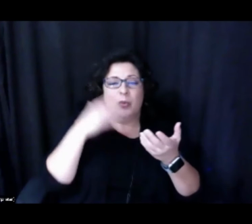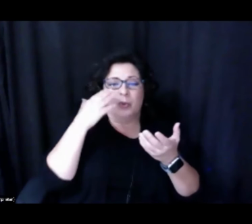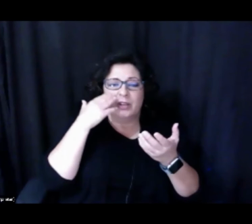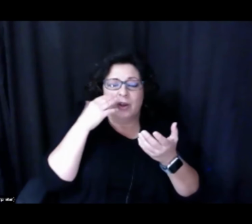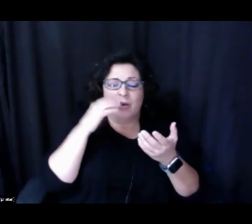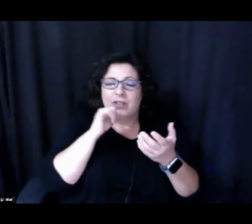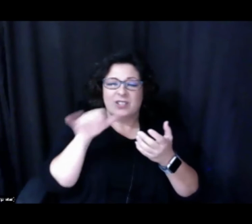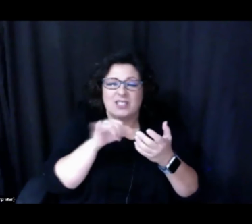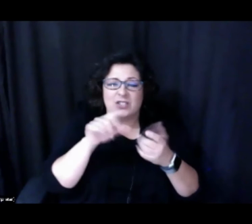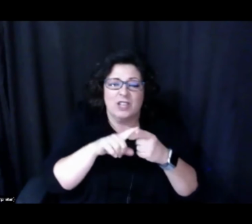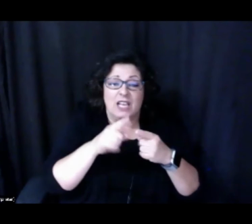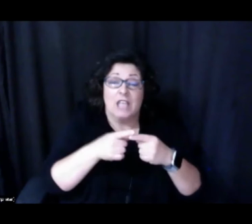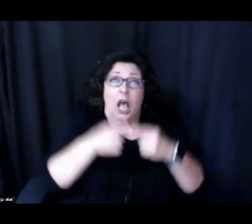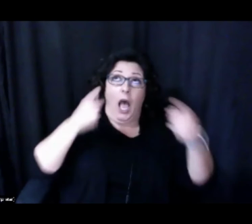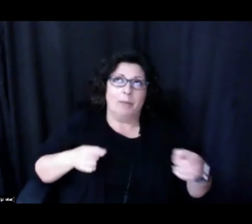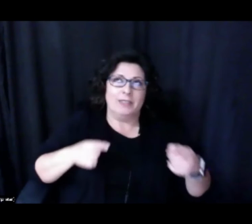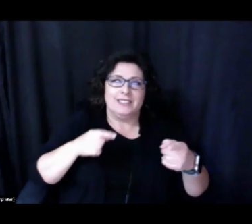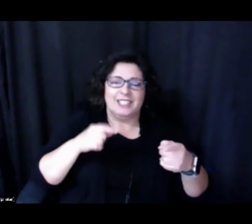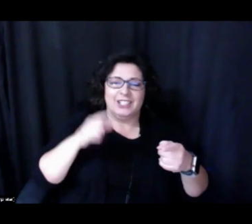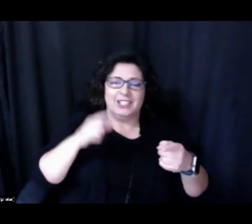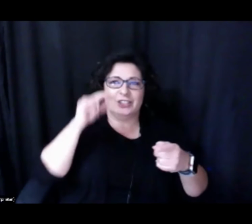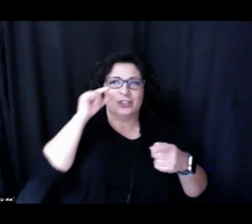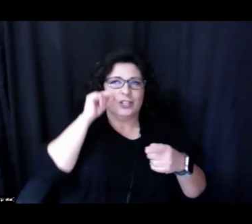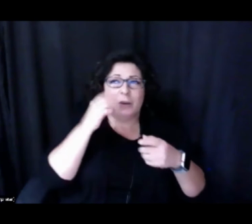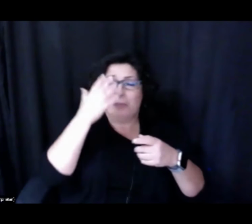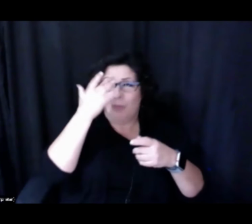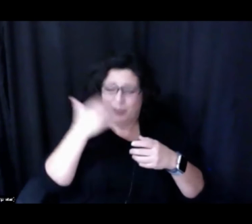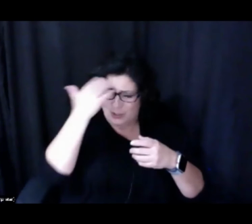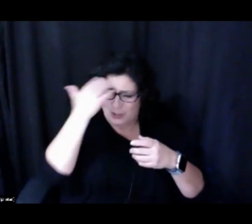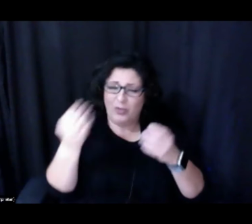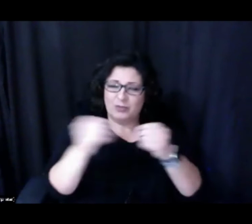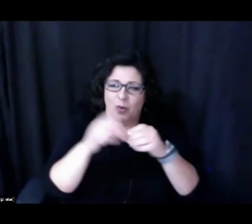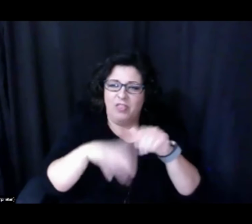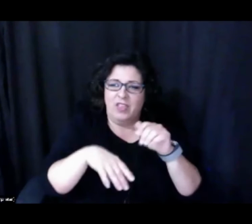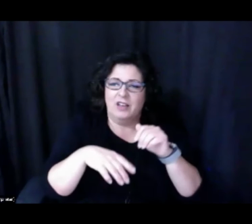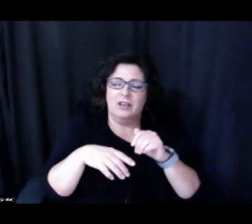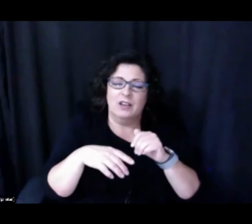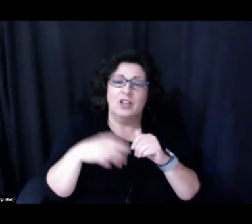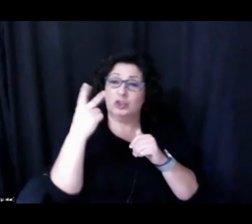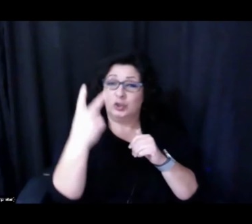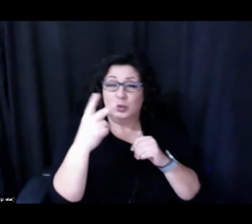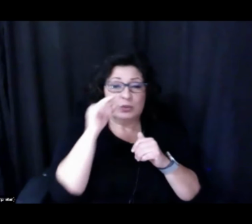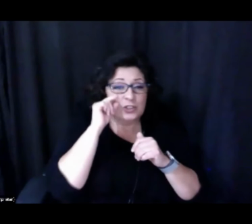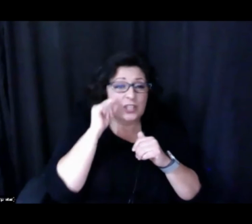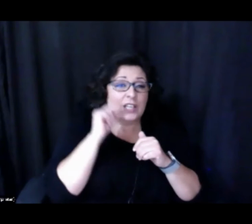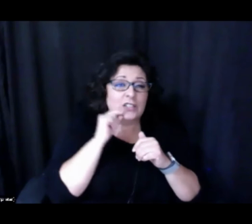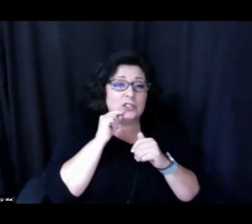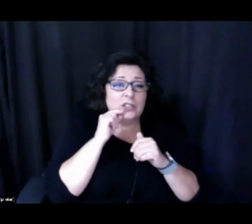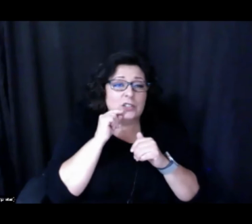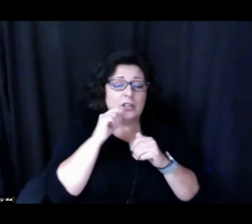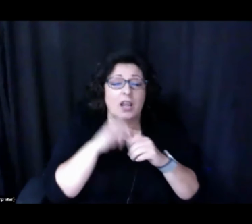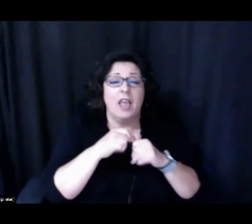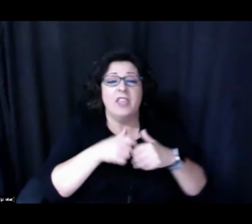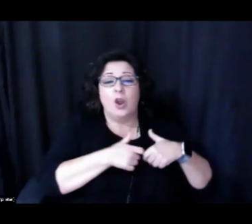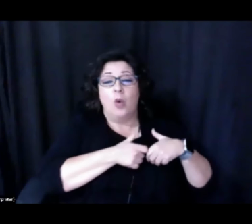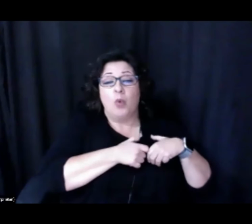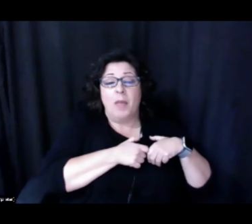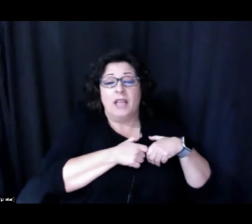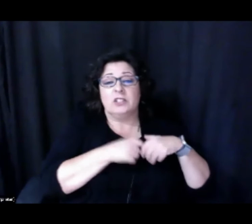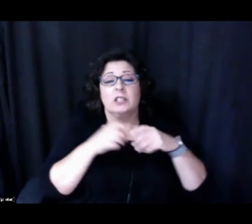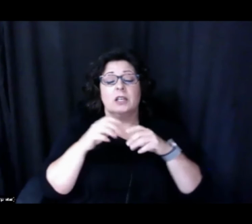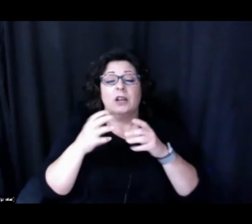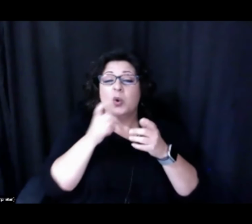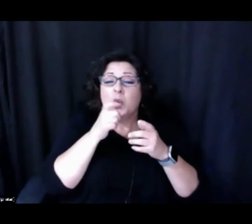such thing as an opposite gender because there's more than two genders. And then romantic orientation is about who we